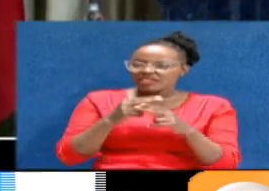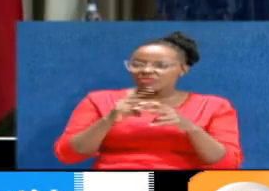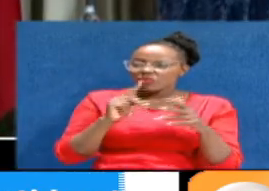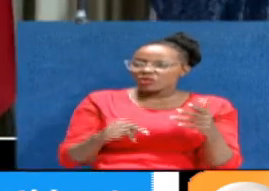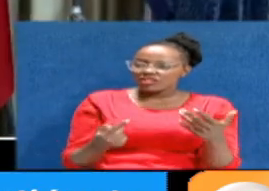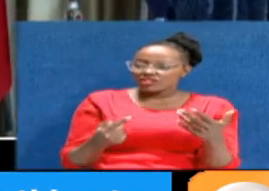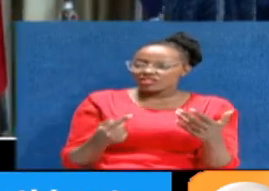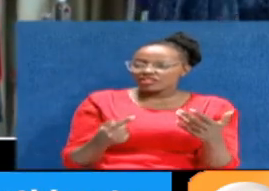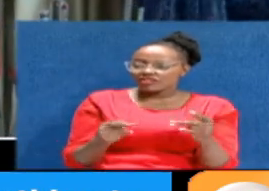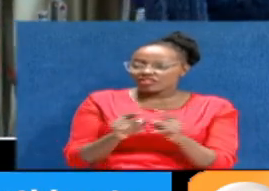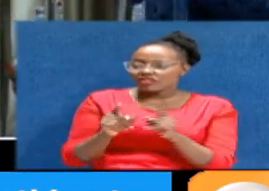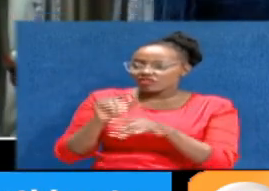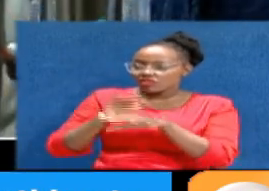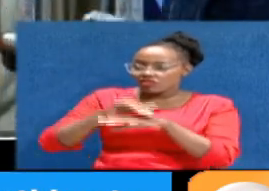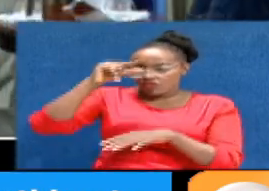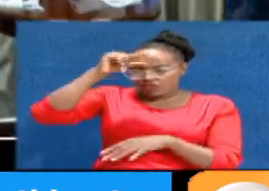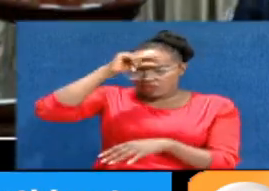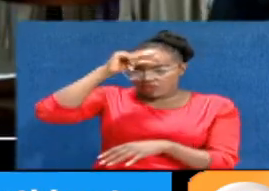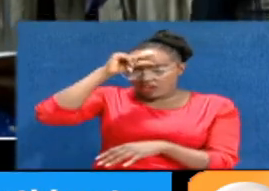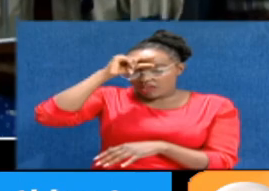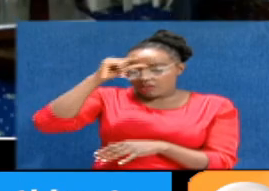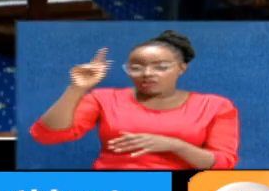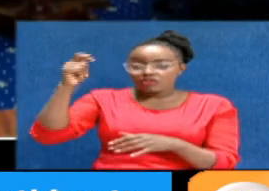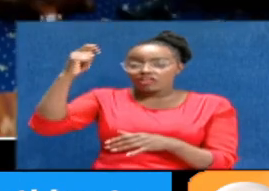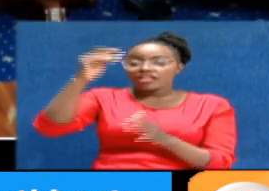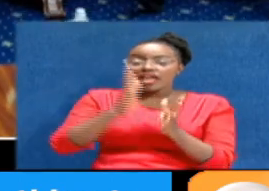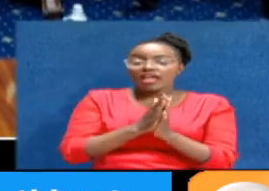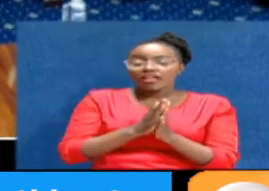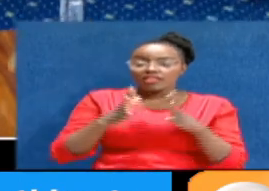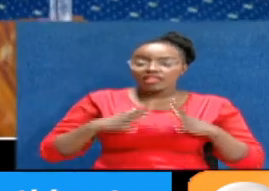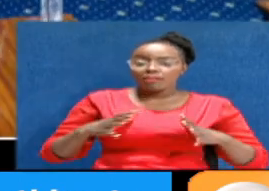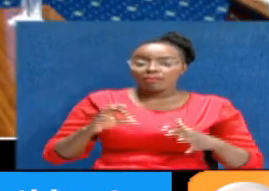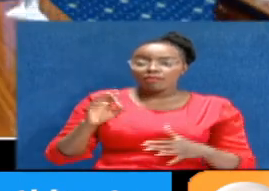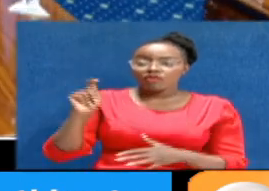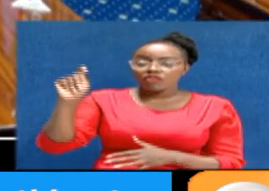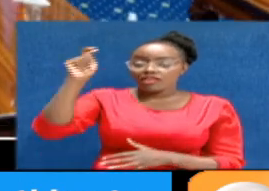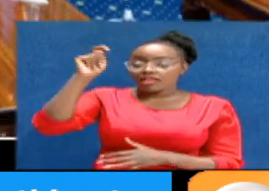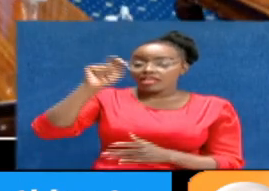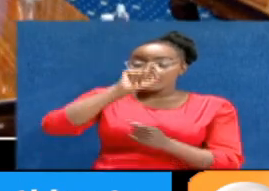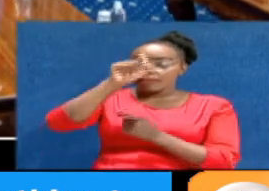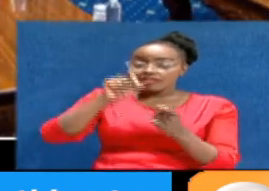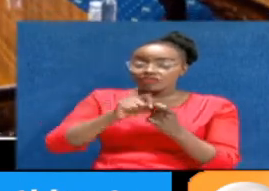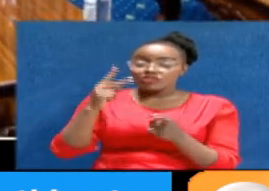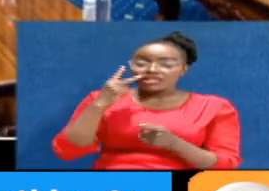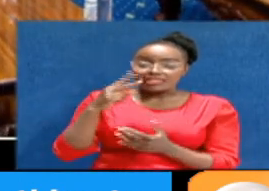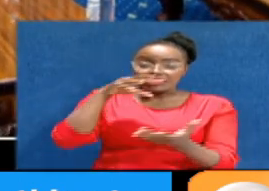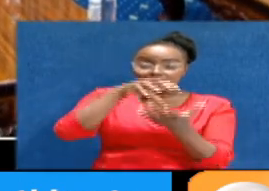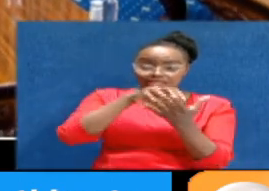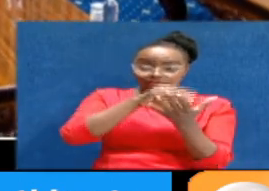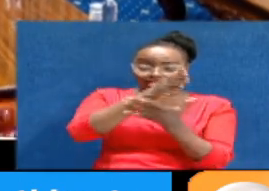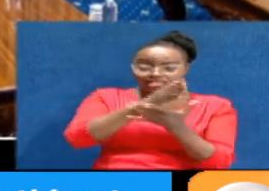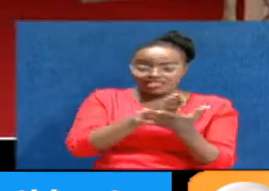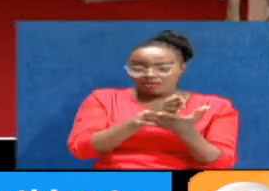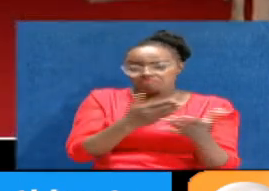charm offensive, to the government of Kenya and to the people of Kenya. Right. Particularly, you'll see scenarios where